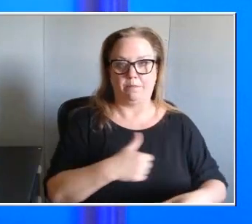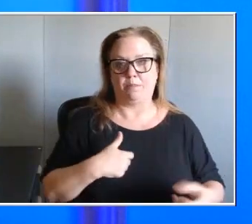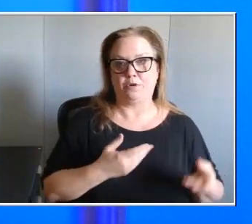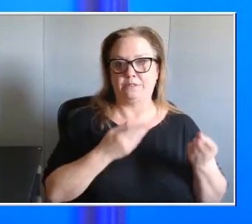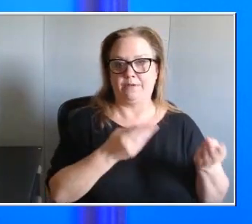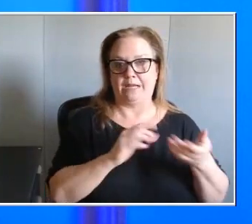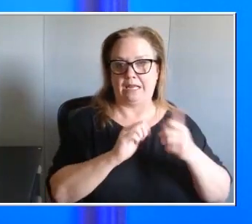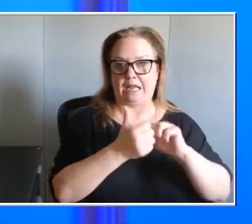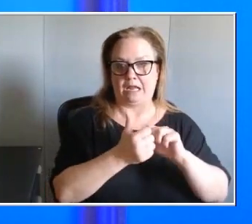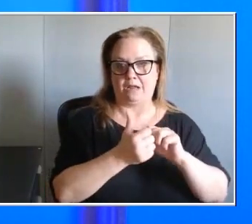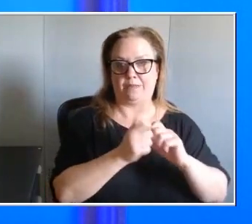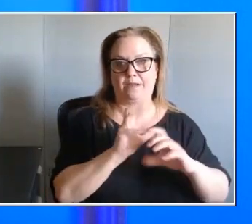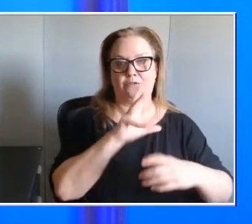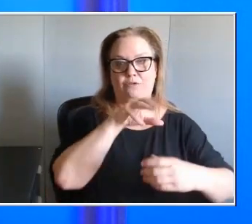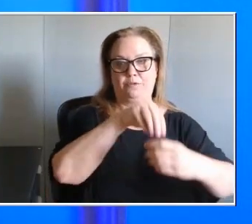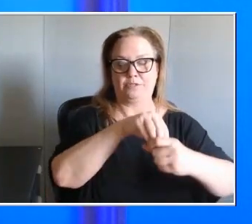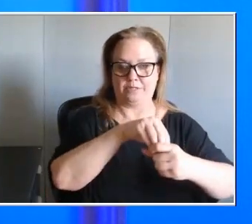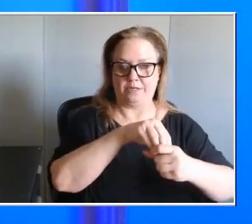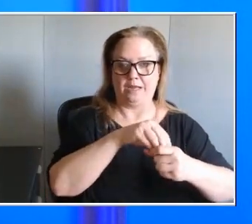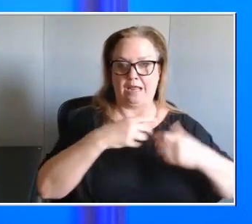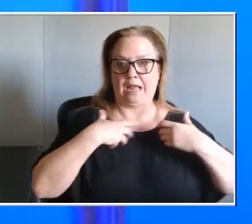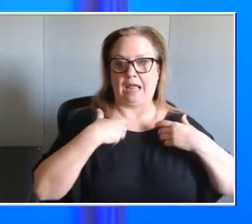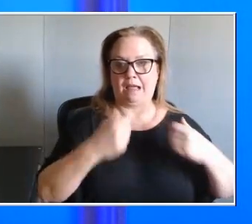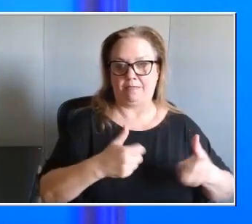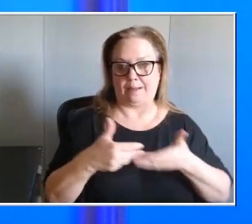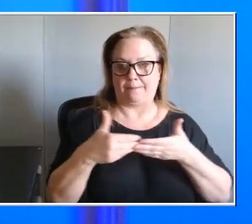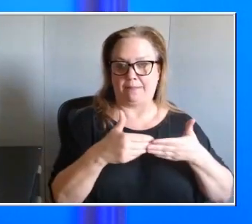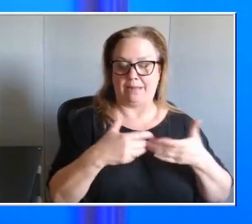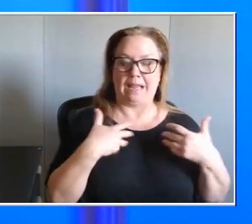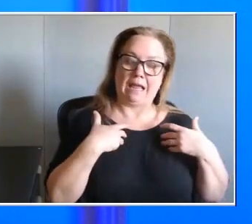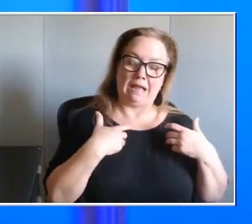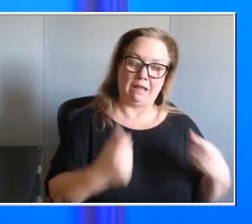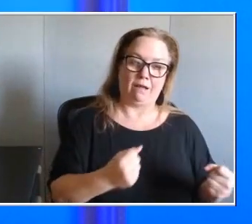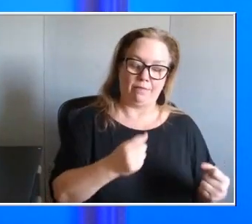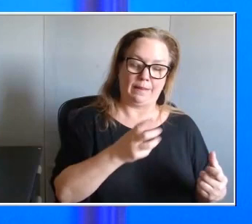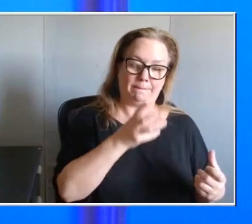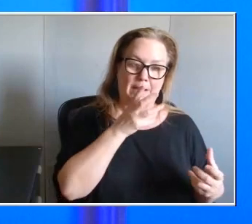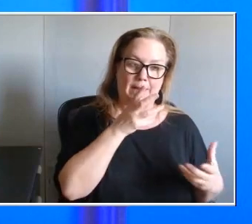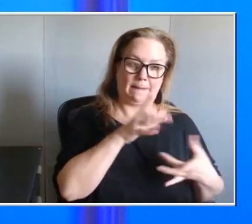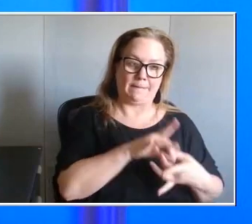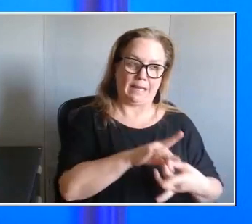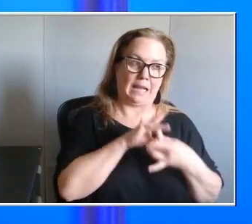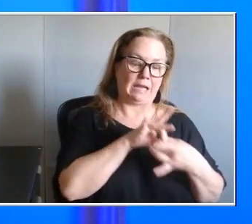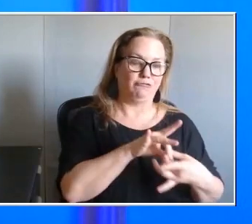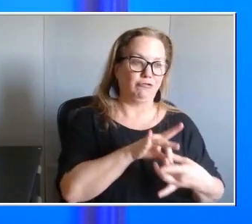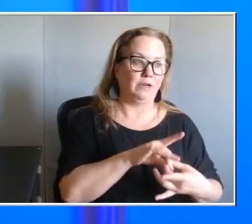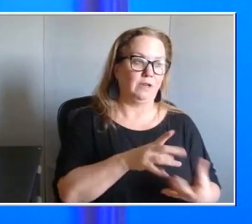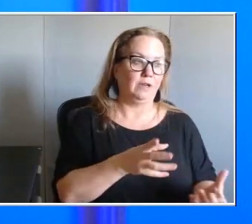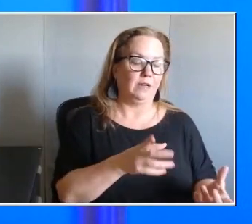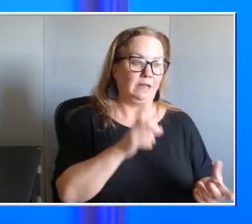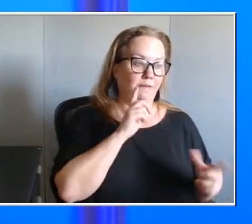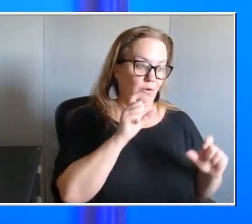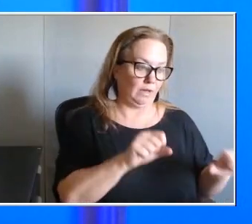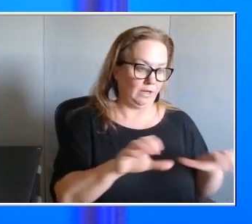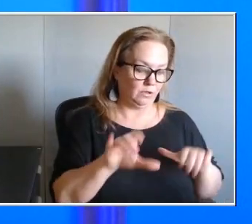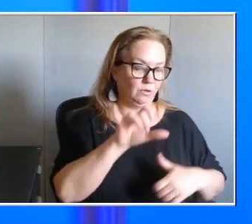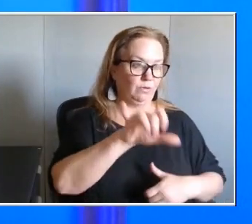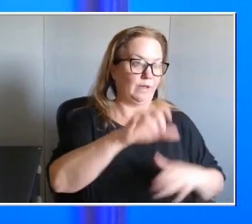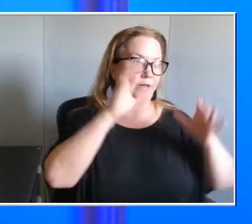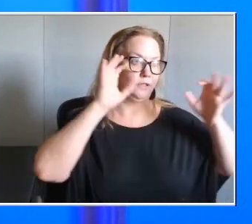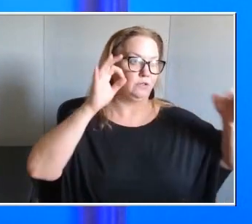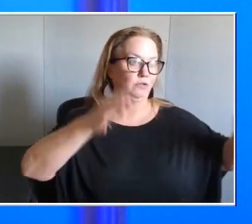is a contributing factor to having a healthy infant and a mother-child bond, right? So, but whether or not you can do that is determined by